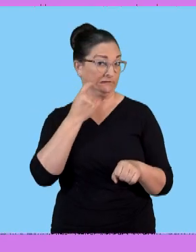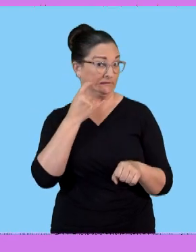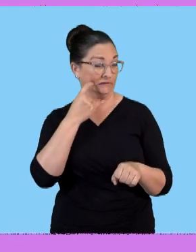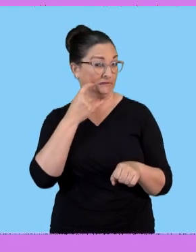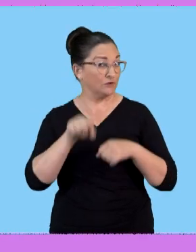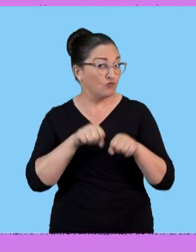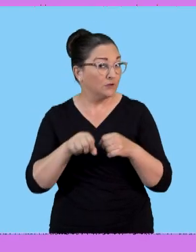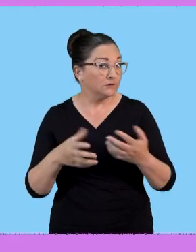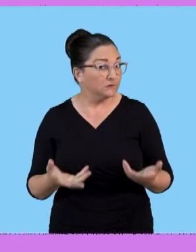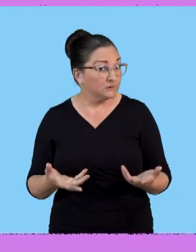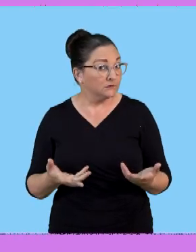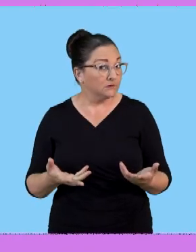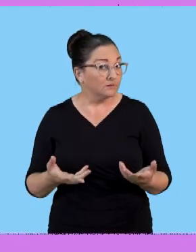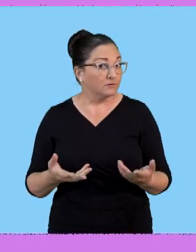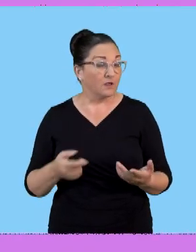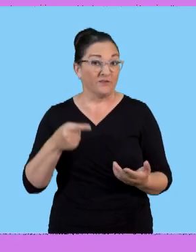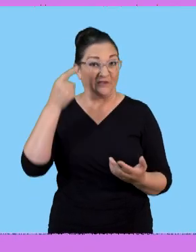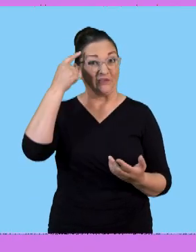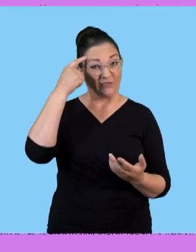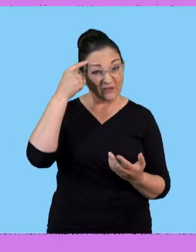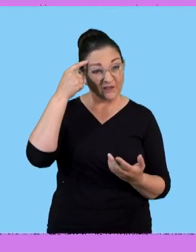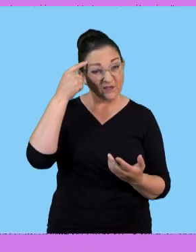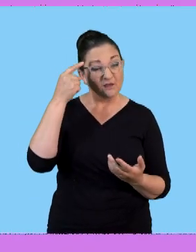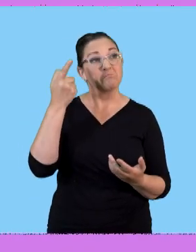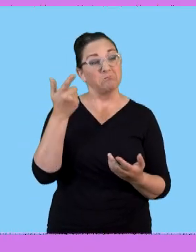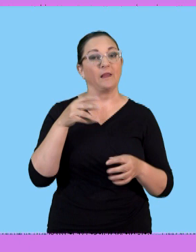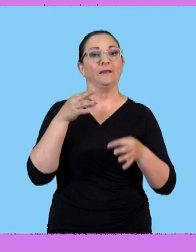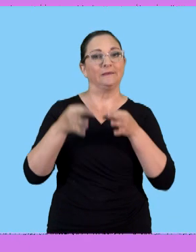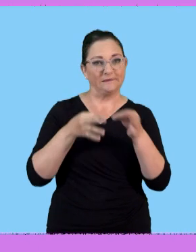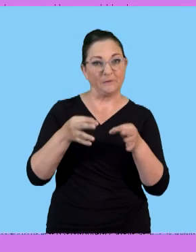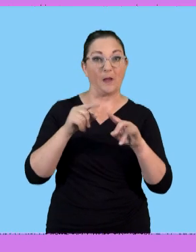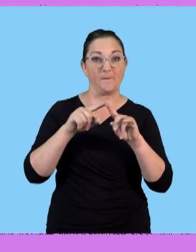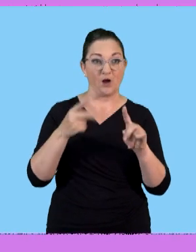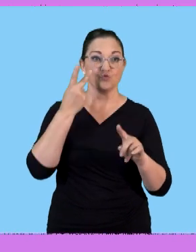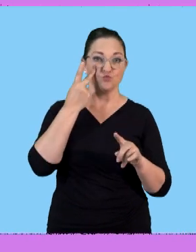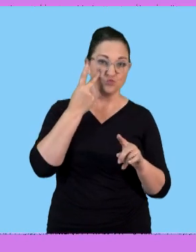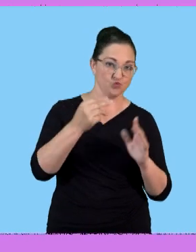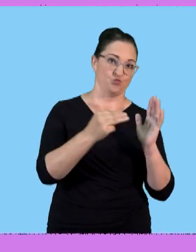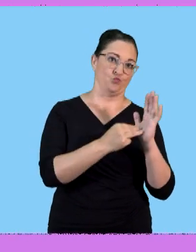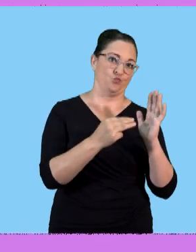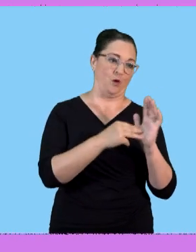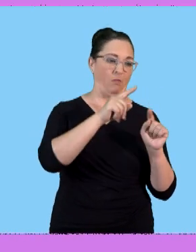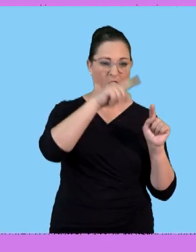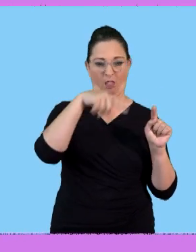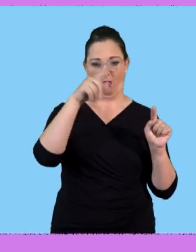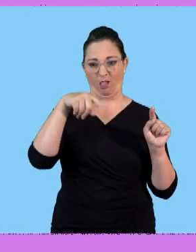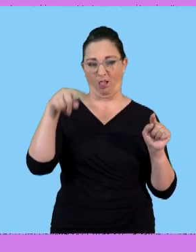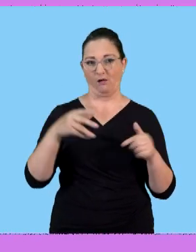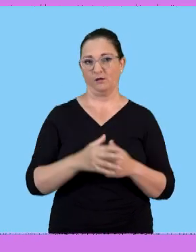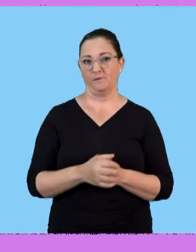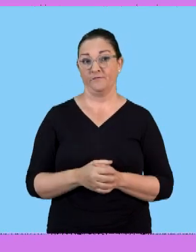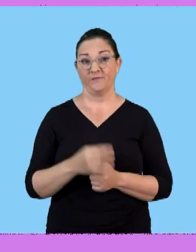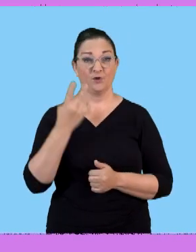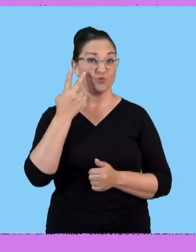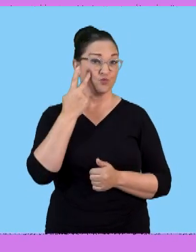easy? Right? Explain your answer by referring to this elevation map. So looking at